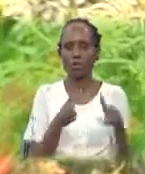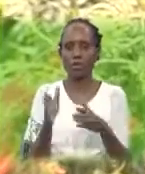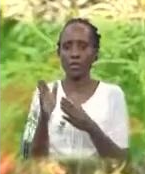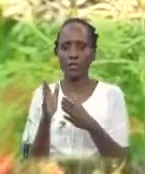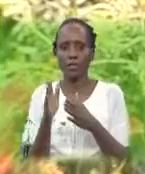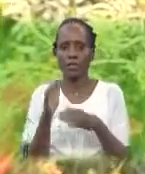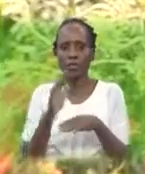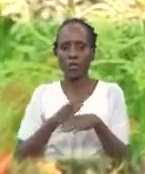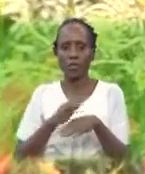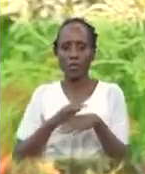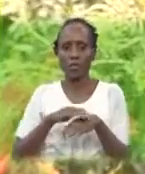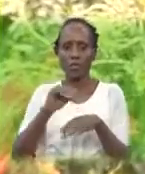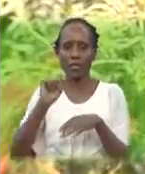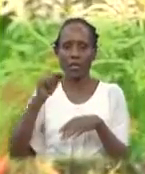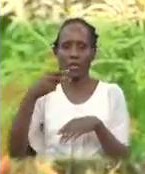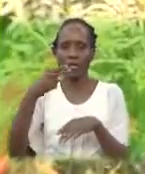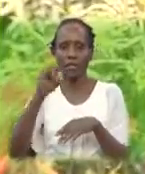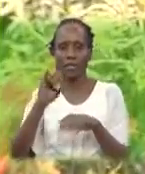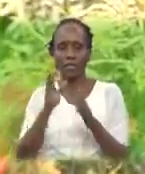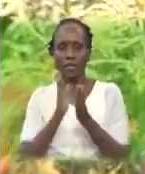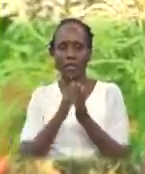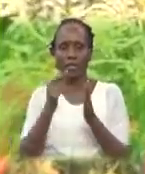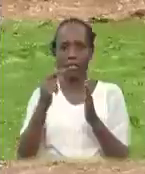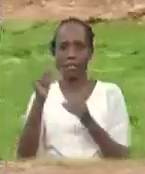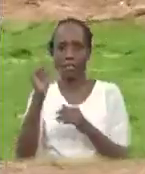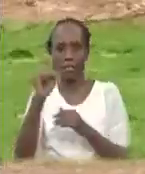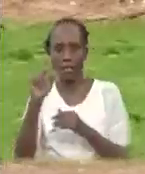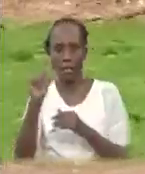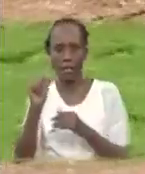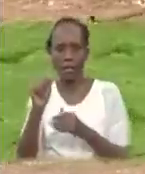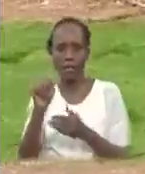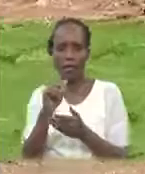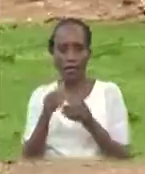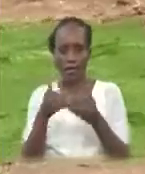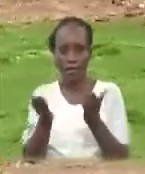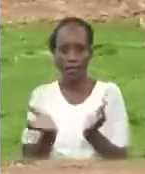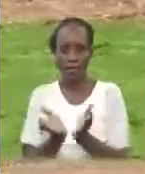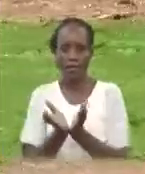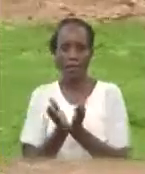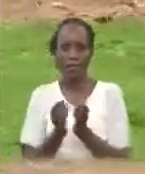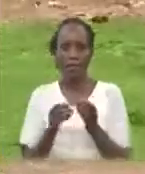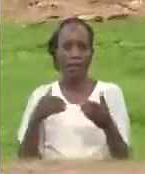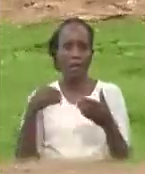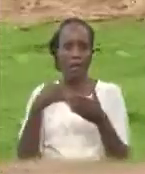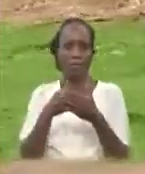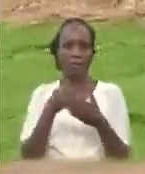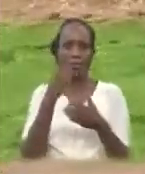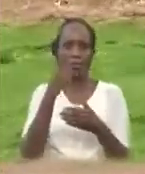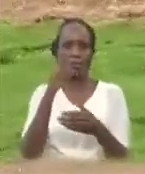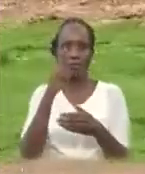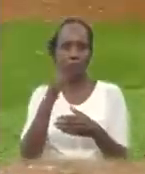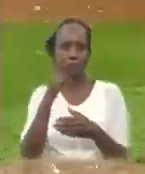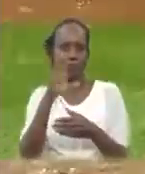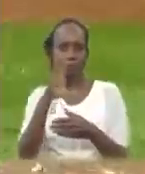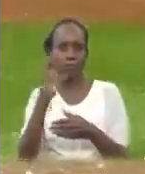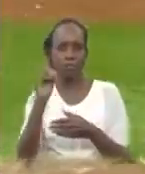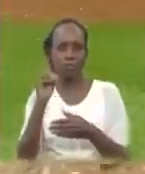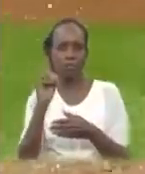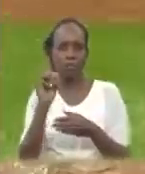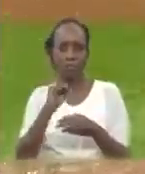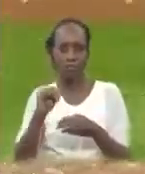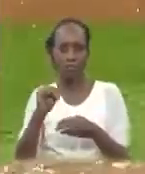development of storage along the Athi and Tana basins. Up to 2.4 million cubic meters have been